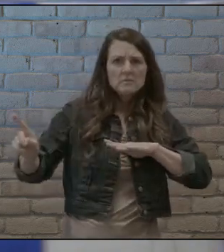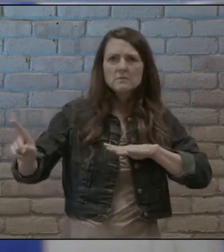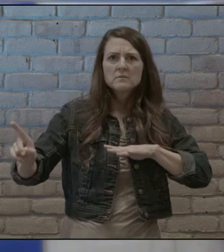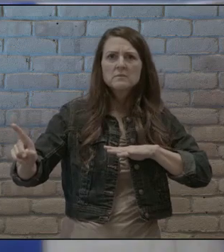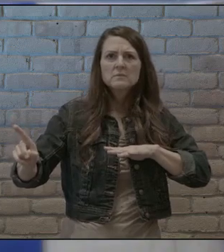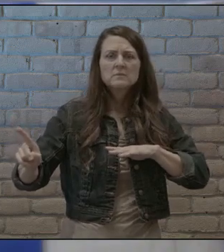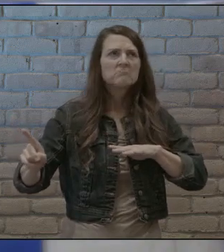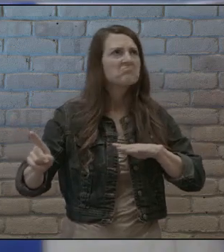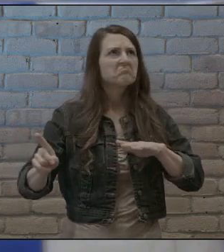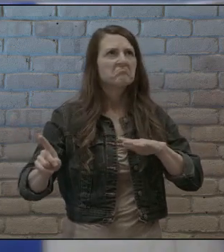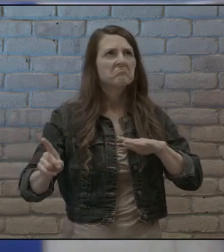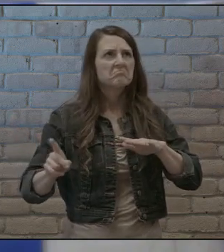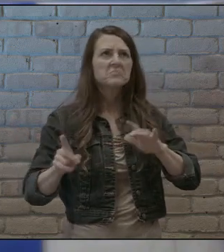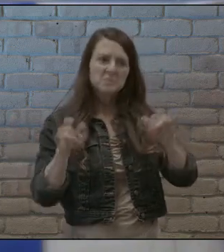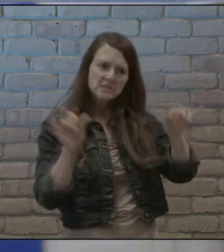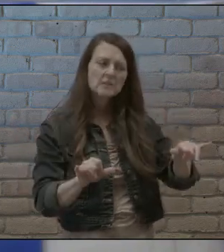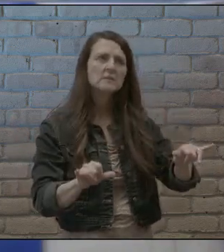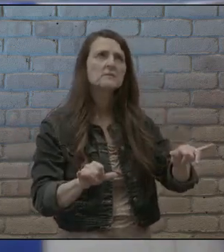away from you."